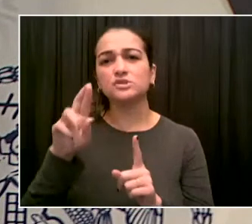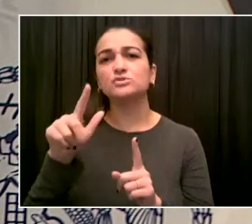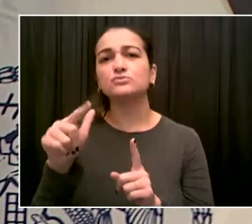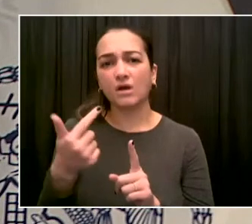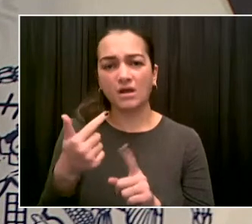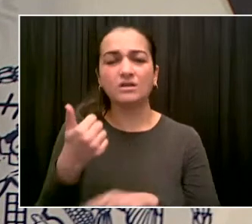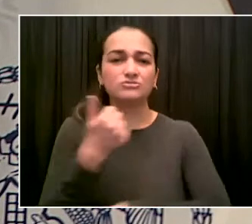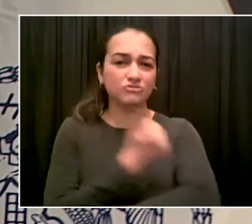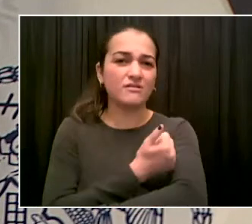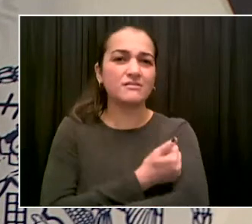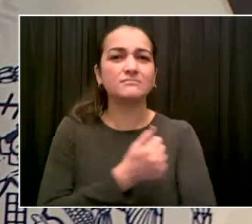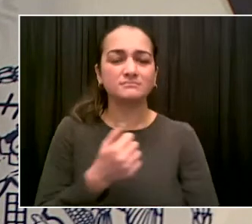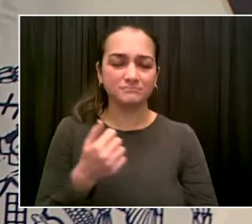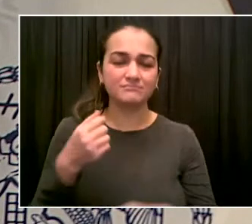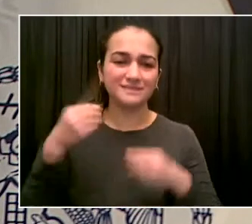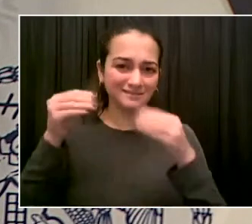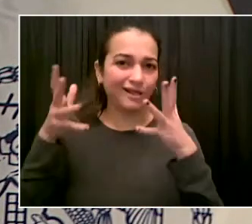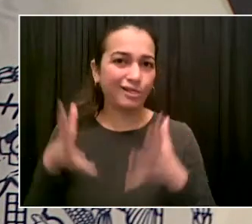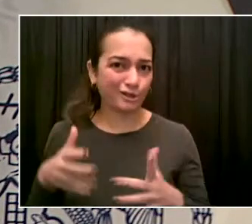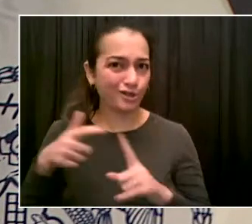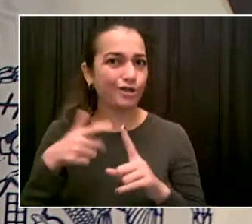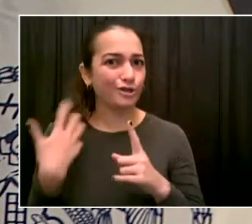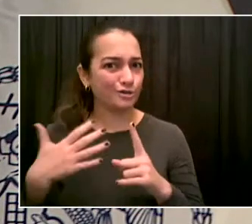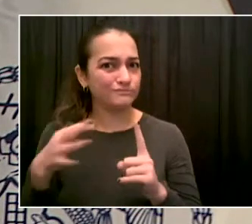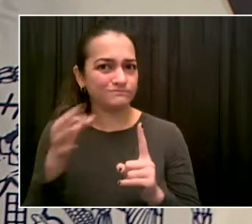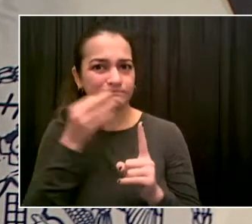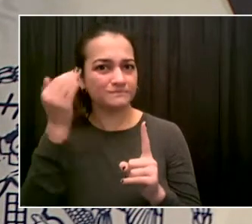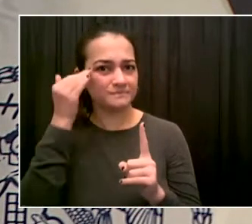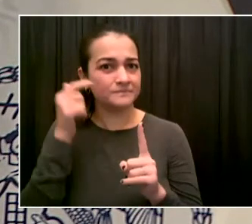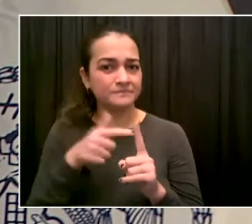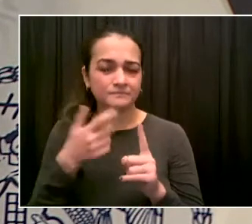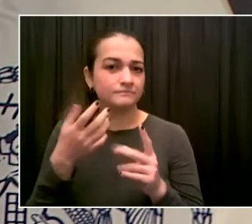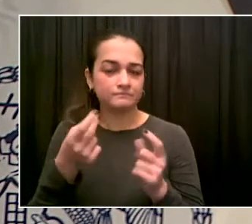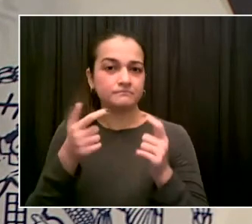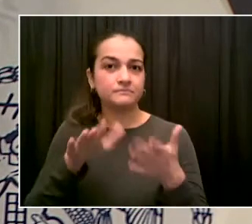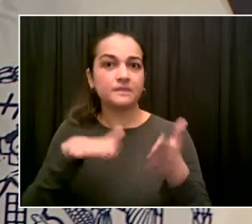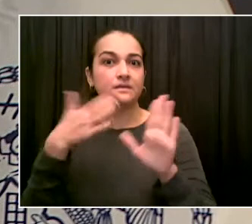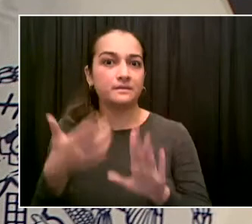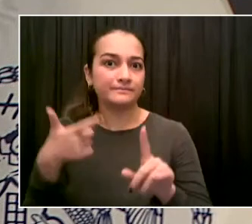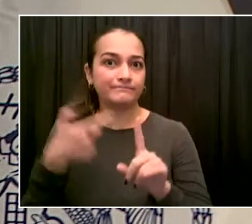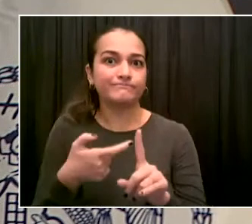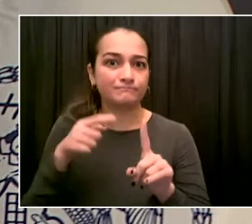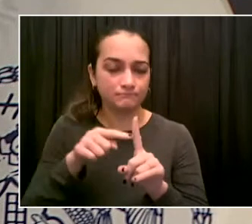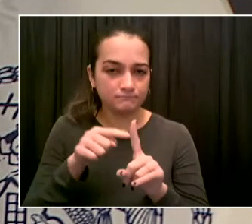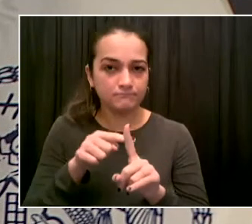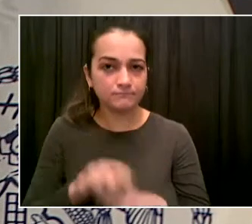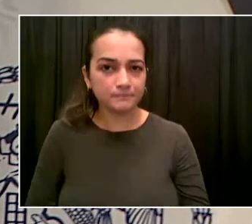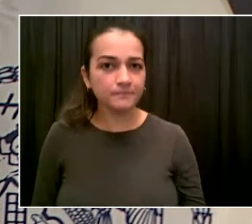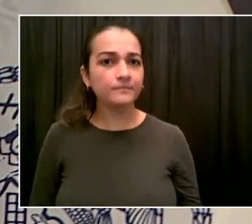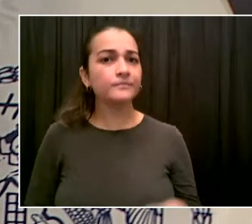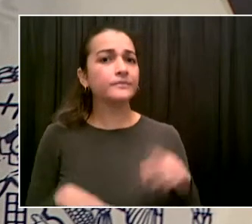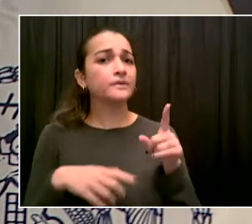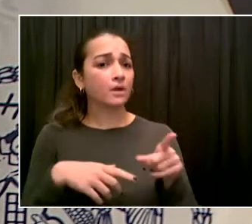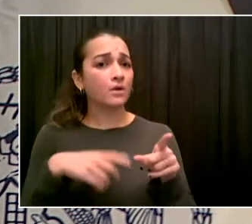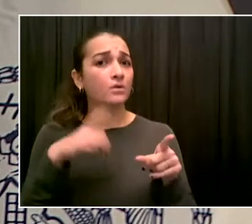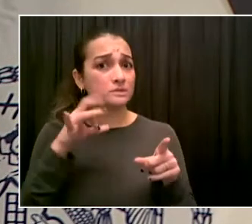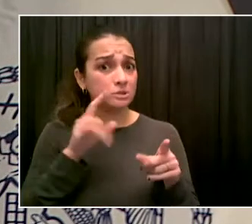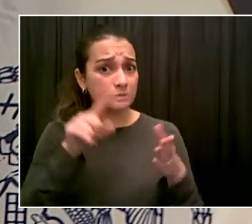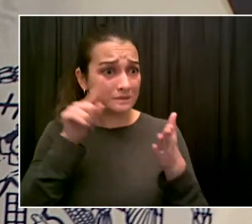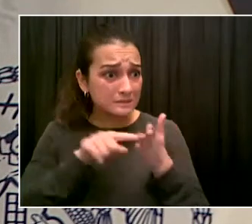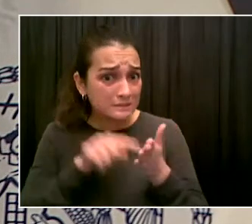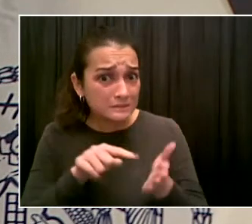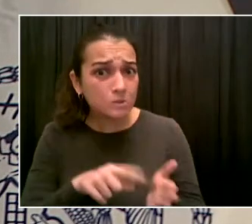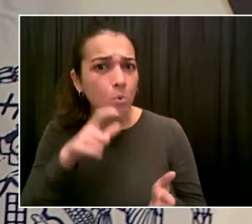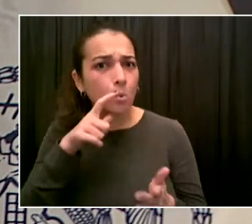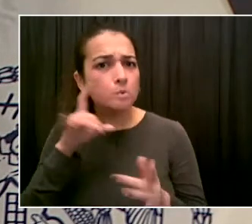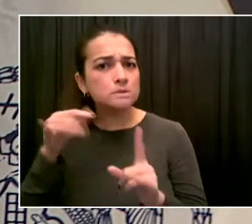leads in the case and any idea who might be behind this murder, and any other information you might be